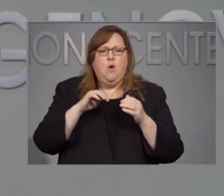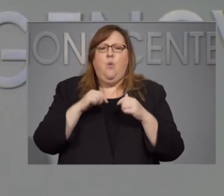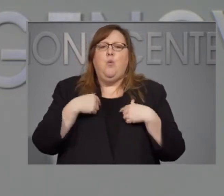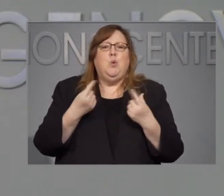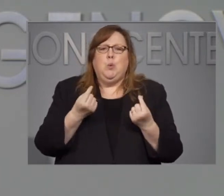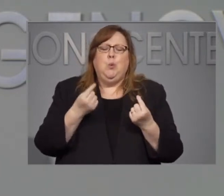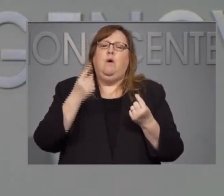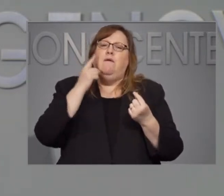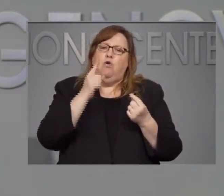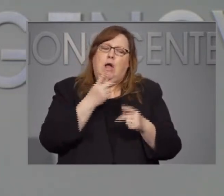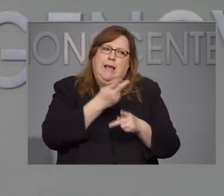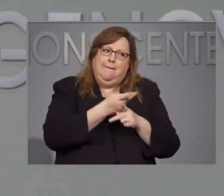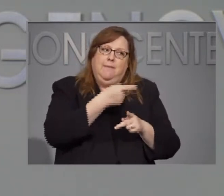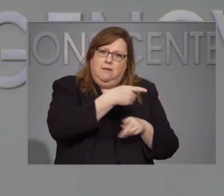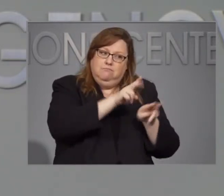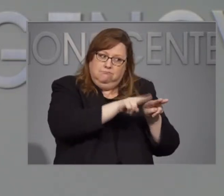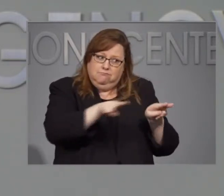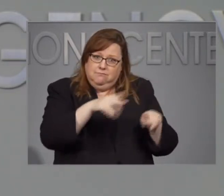lives. Thank you.